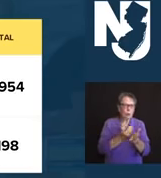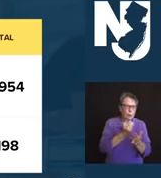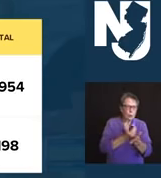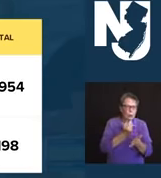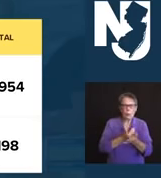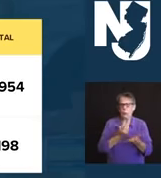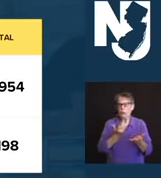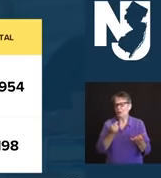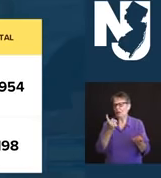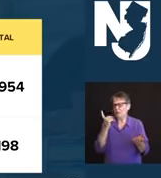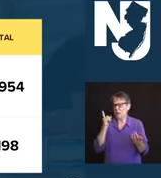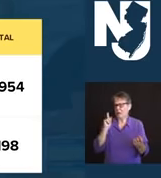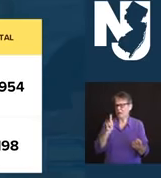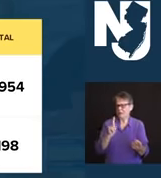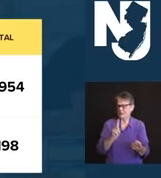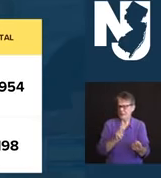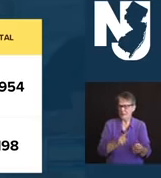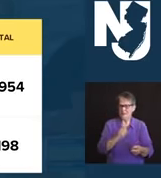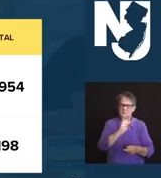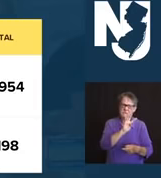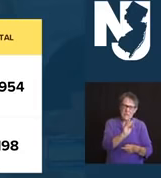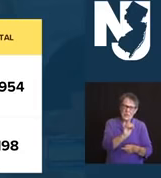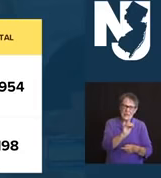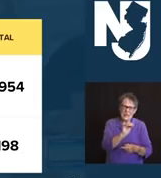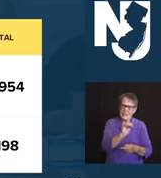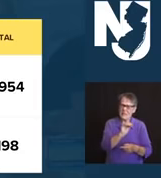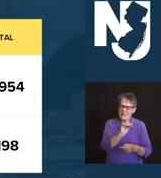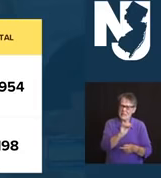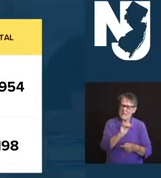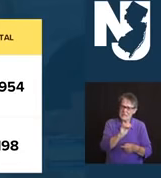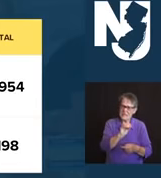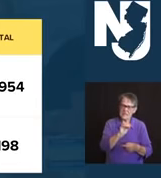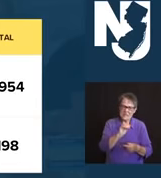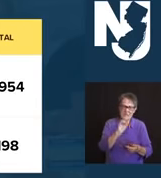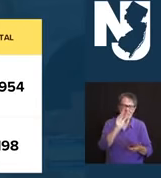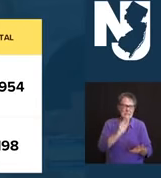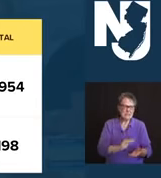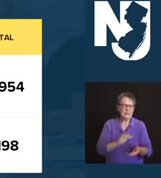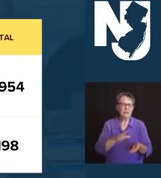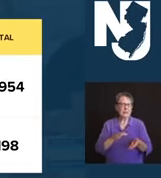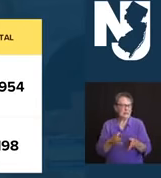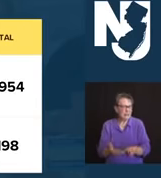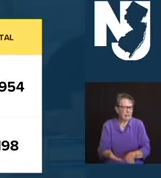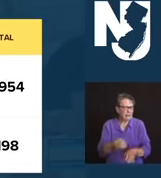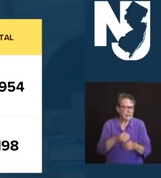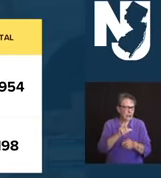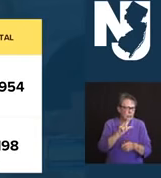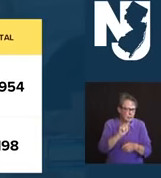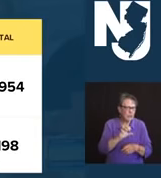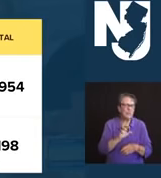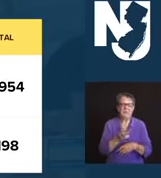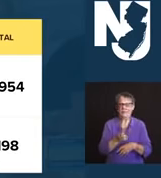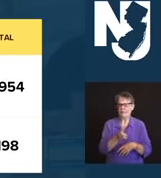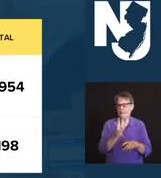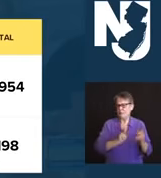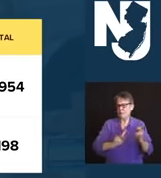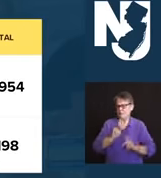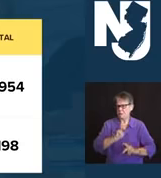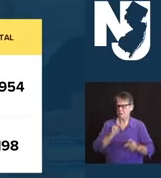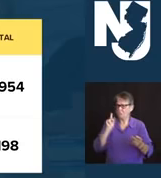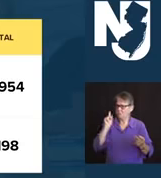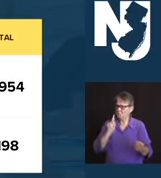trend, as does the number of associated losses of blessed lives. But we are committed to the health and safety of each and every resident and